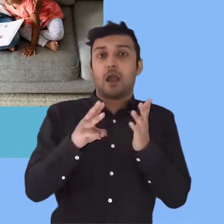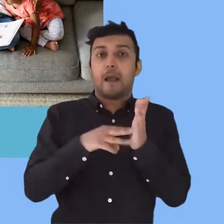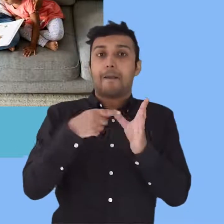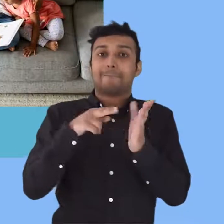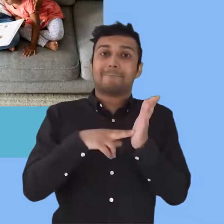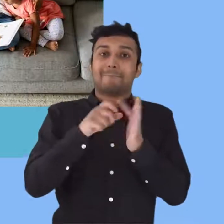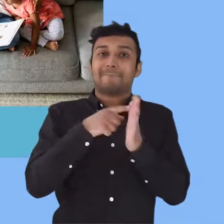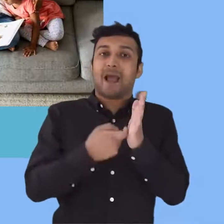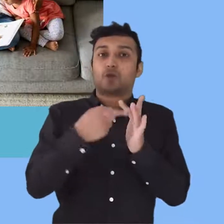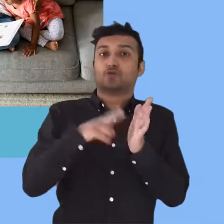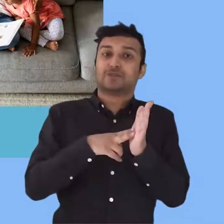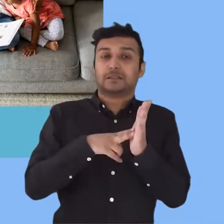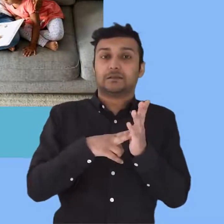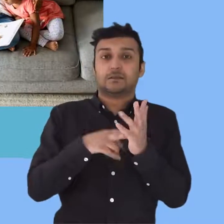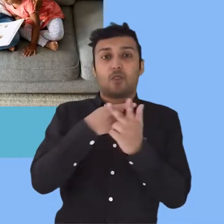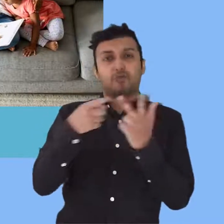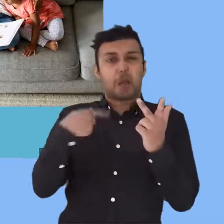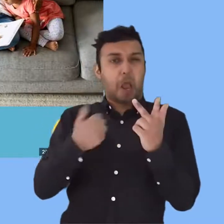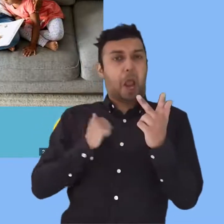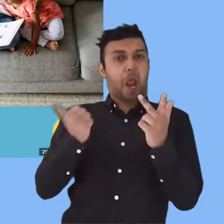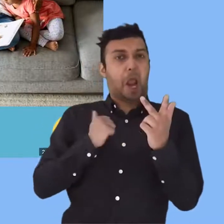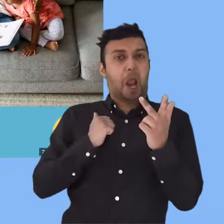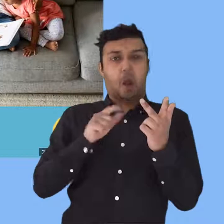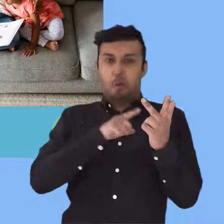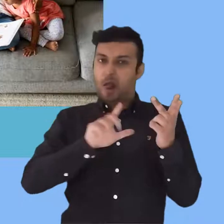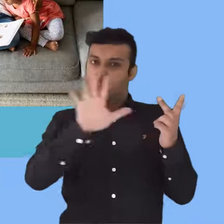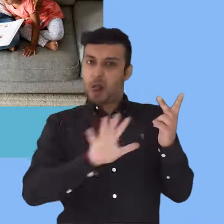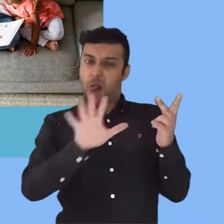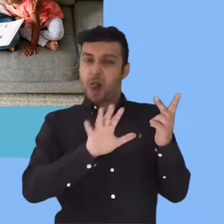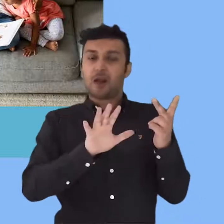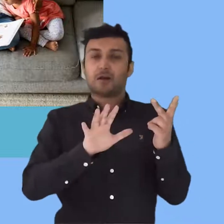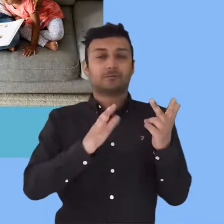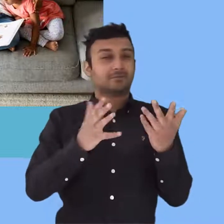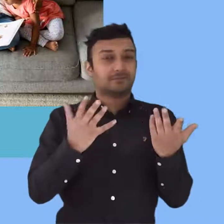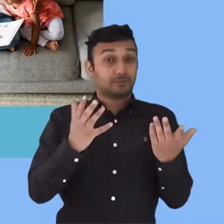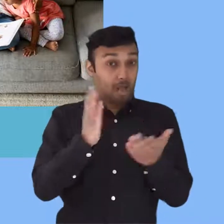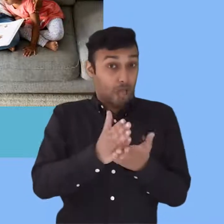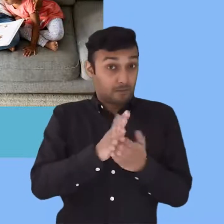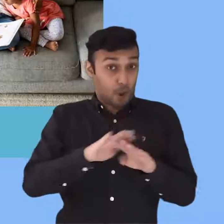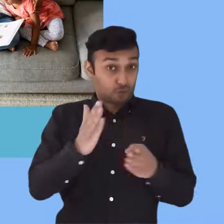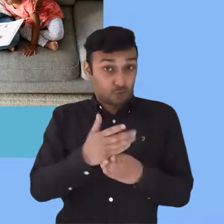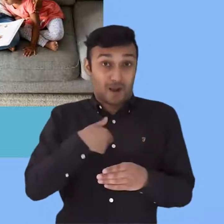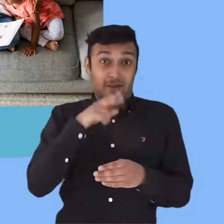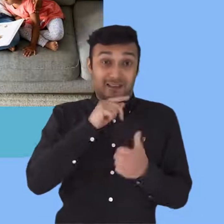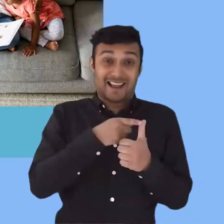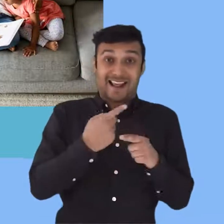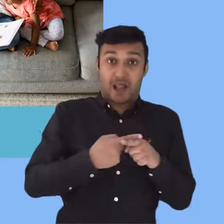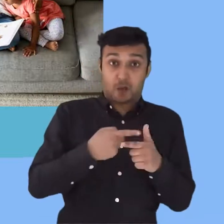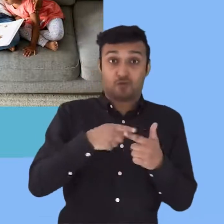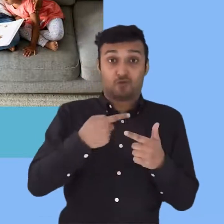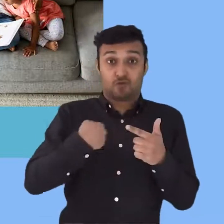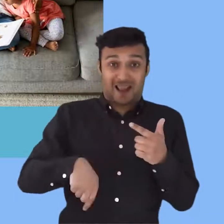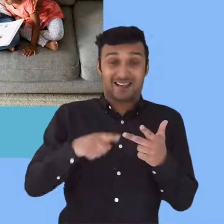English, Cantonese, and Spanish. You can't tell from looking at me. So you can't tell from looking at your children. These are questions that you'll need to ask to find